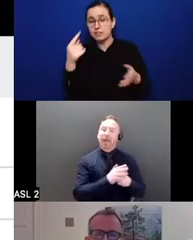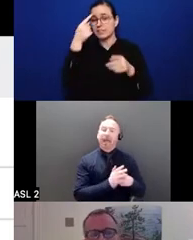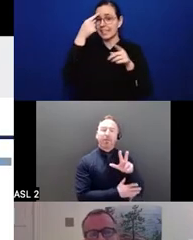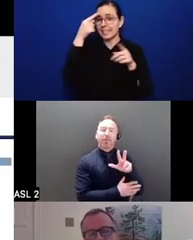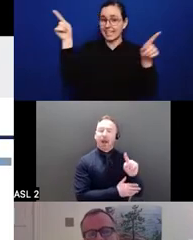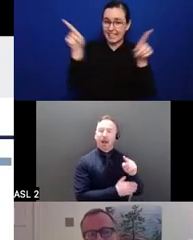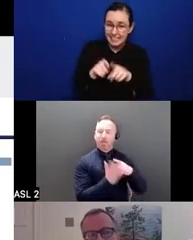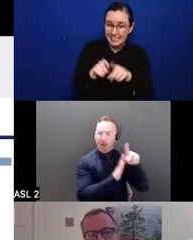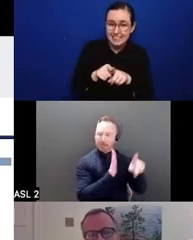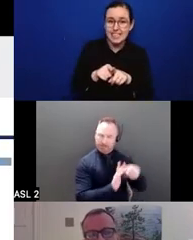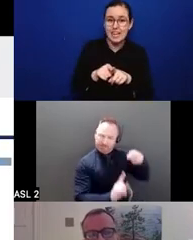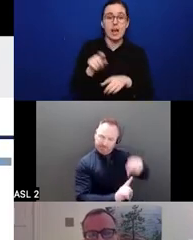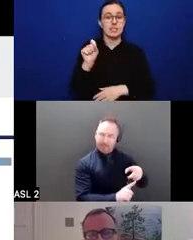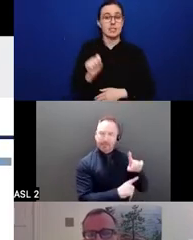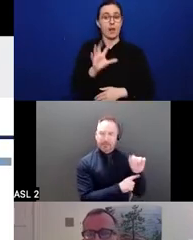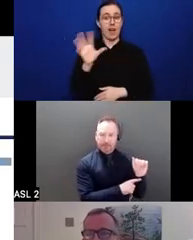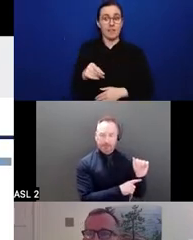slide, please.